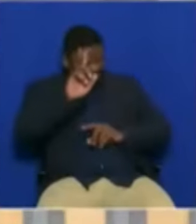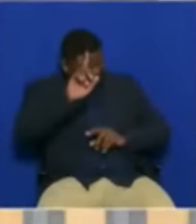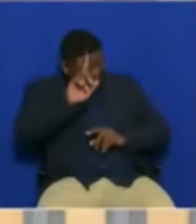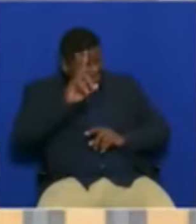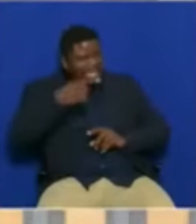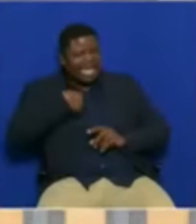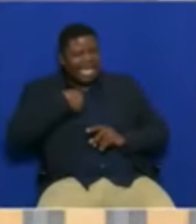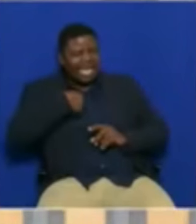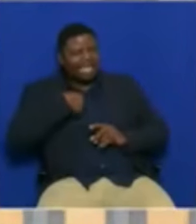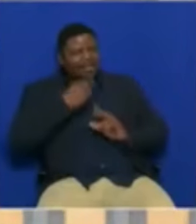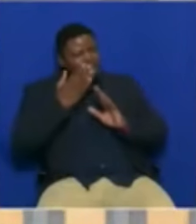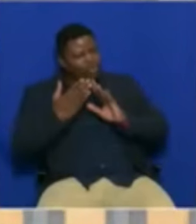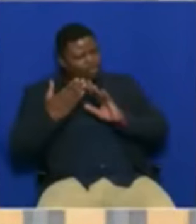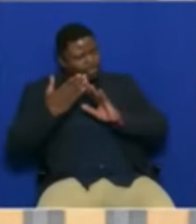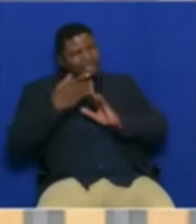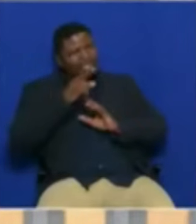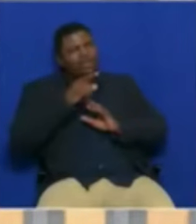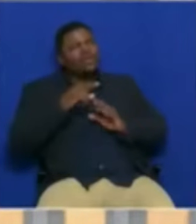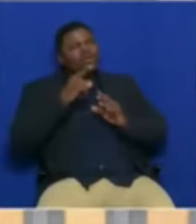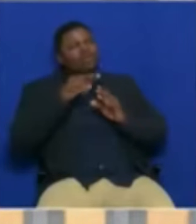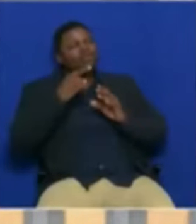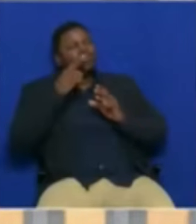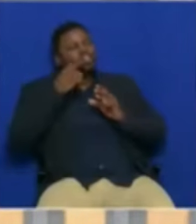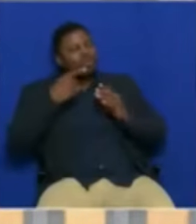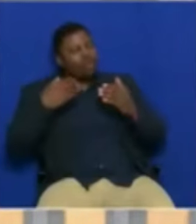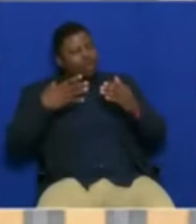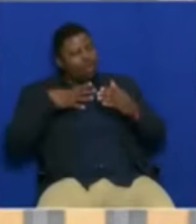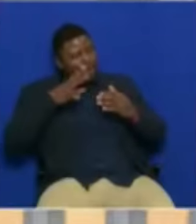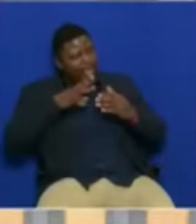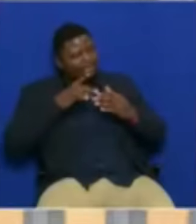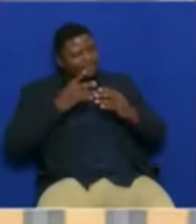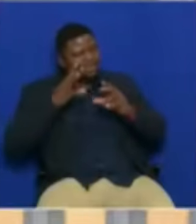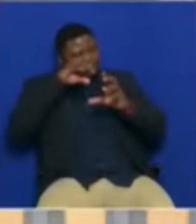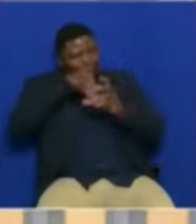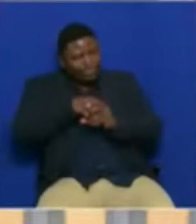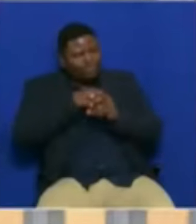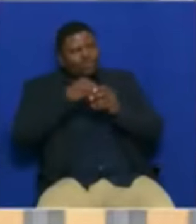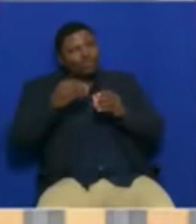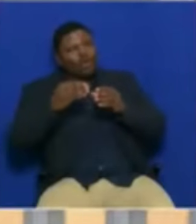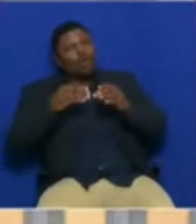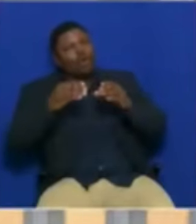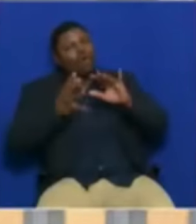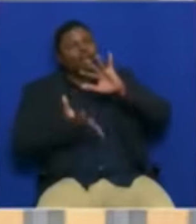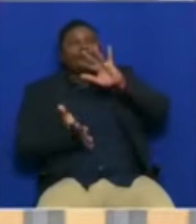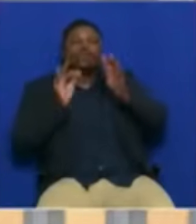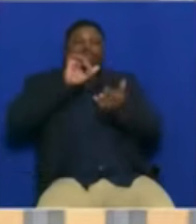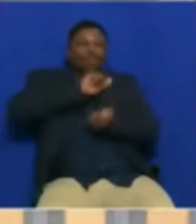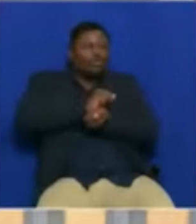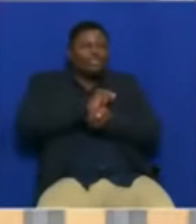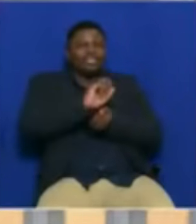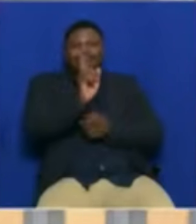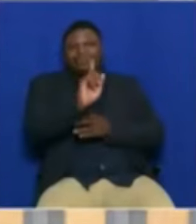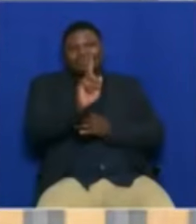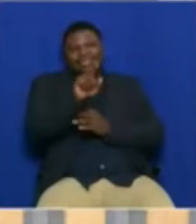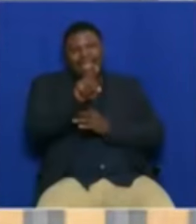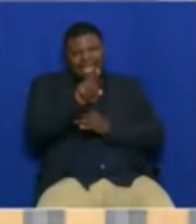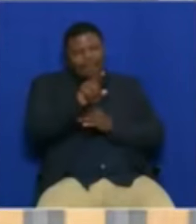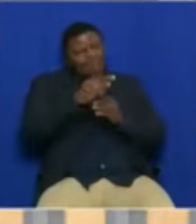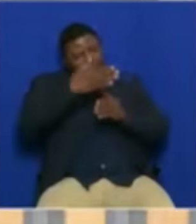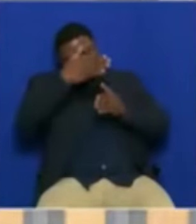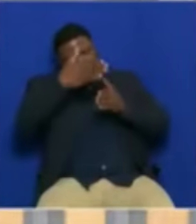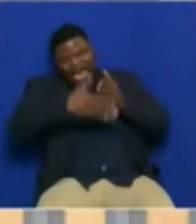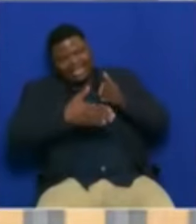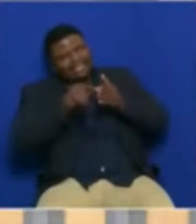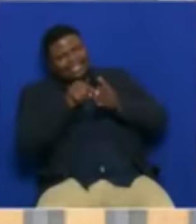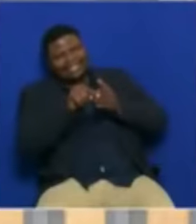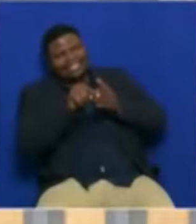conclusion. What I want to find out are the antecedent facts that lead you to that conclusion. You